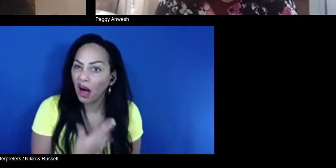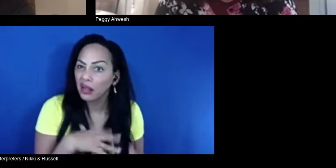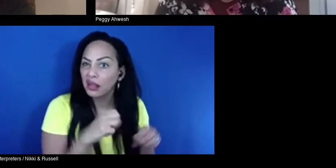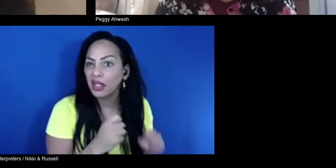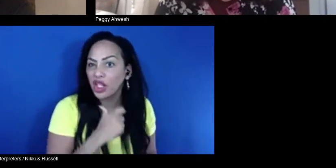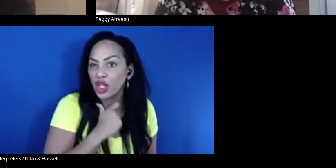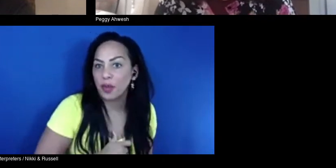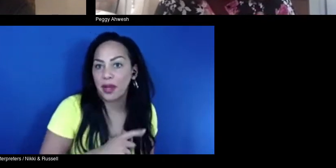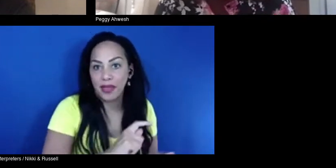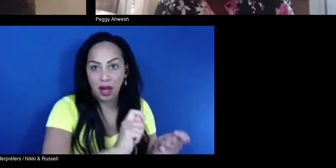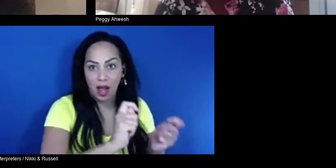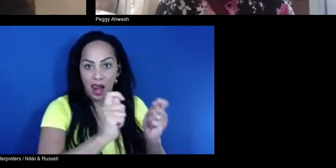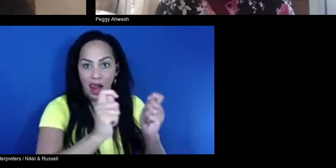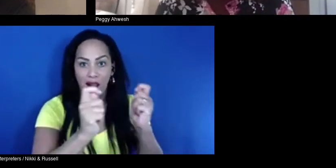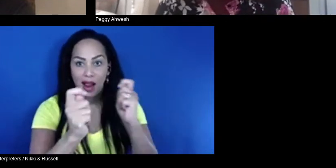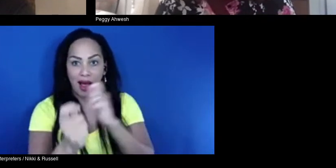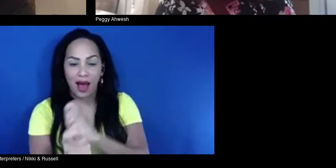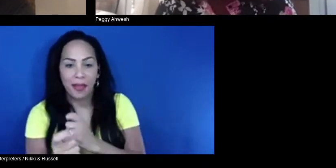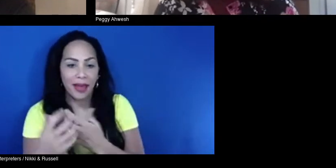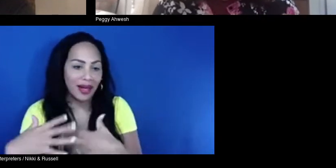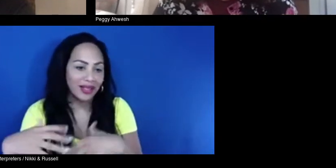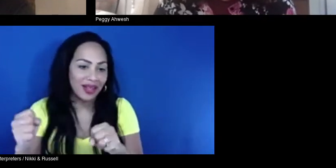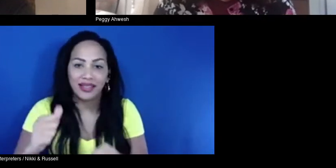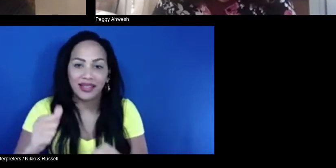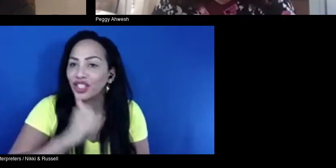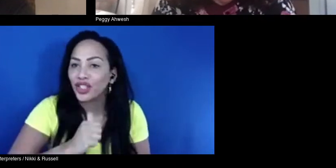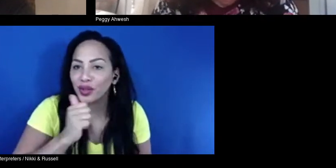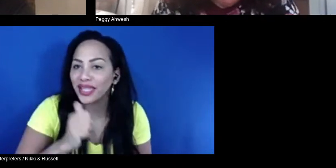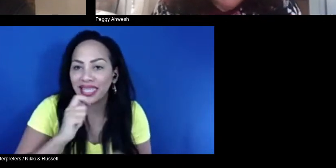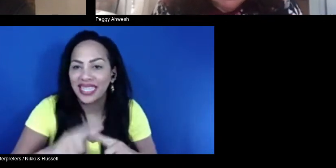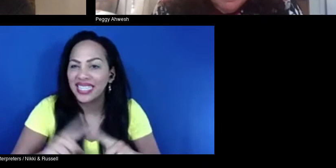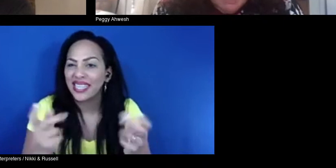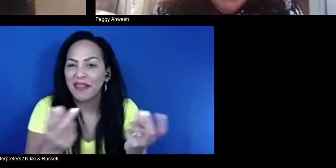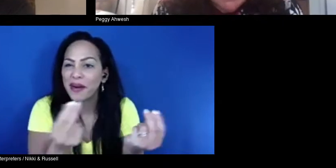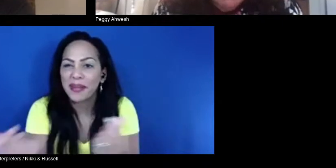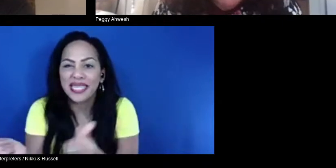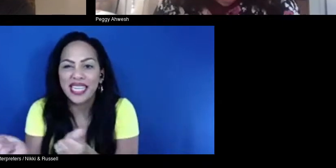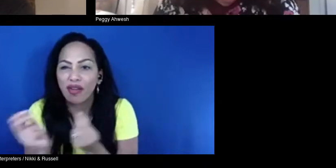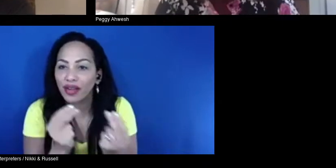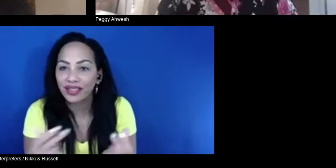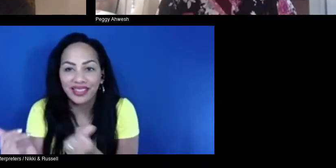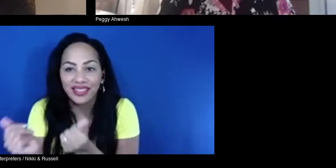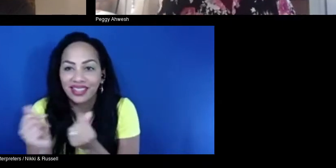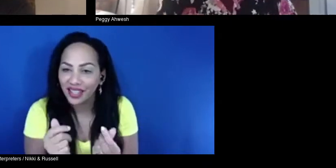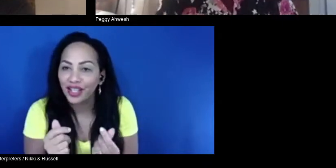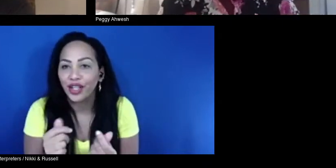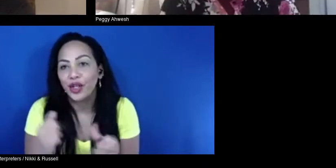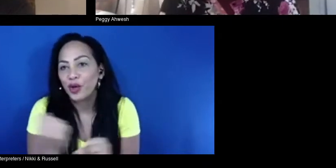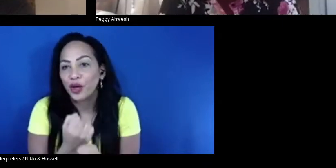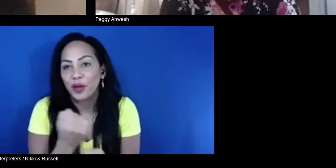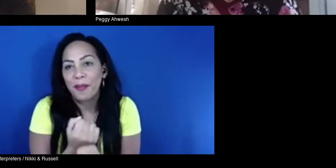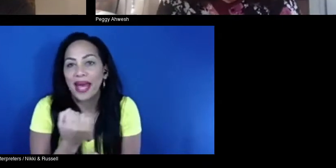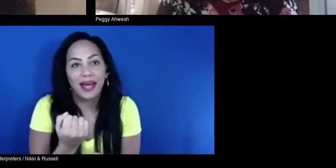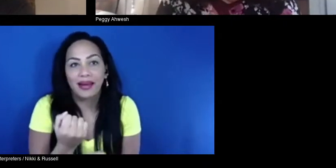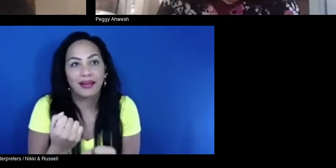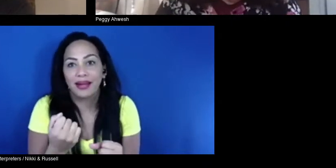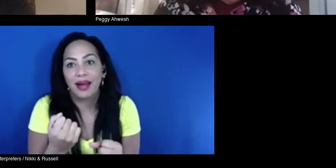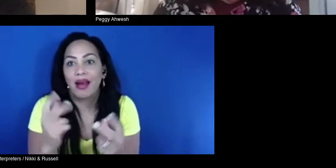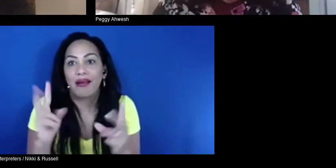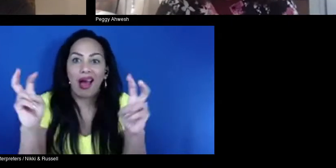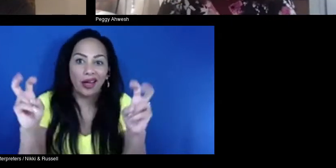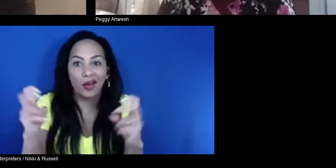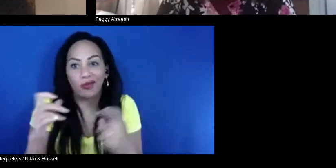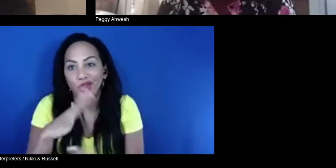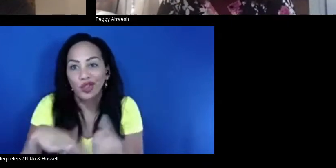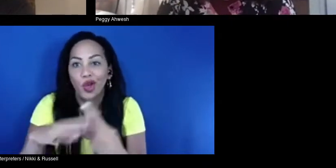with found materials because that immediately allows you to sort of make a social commentary. I actually find at this